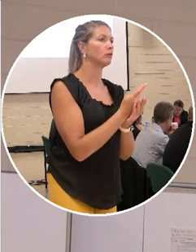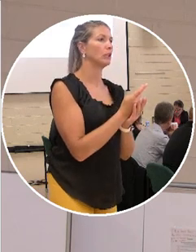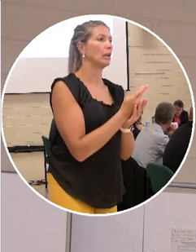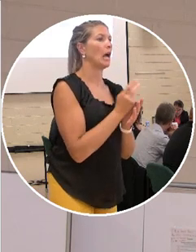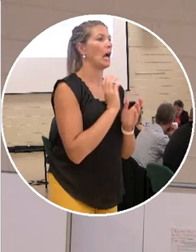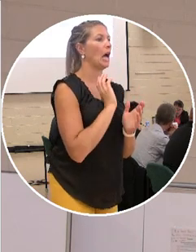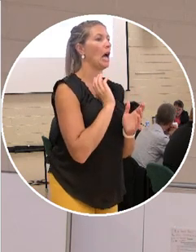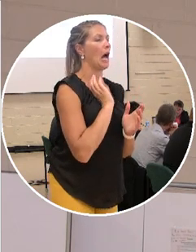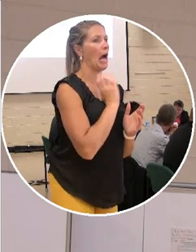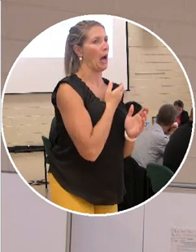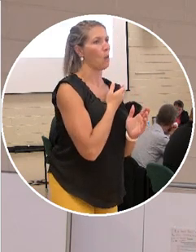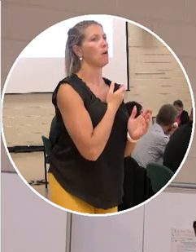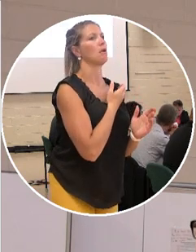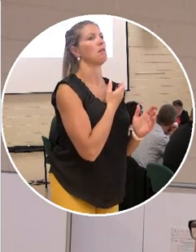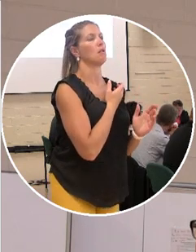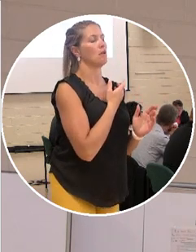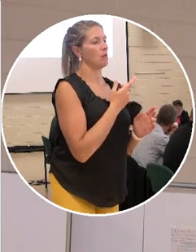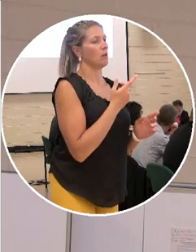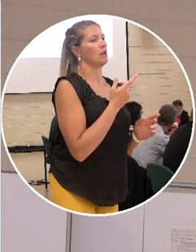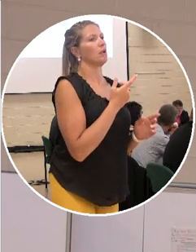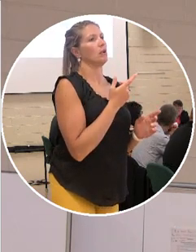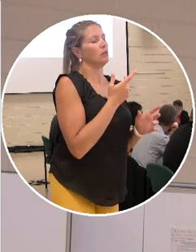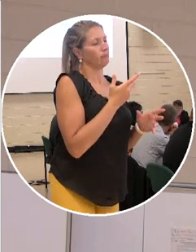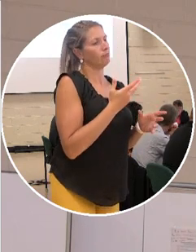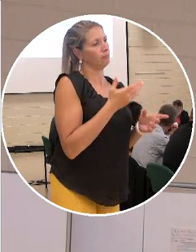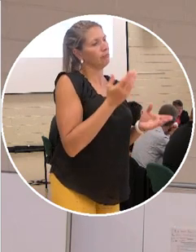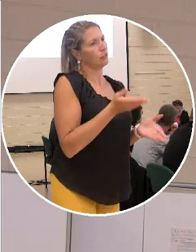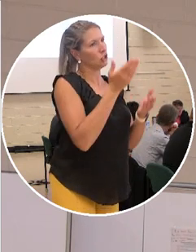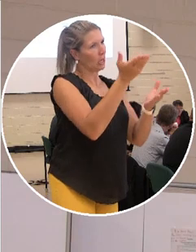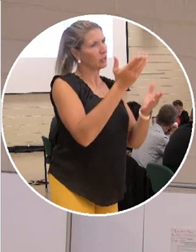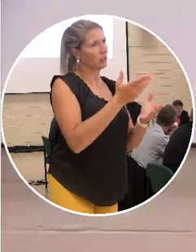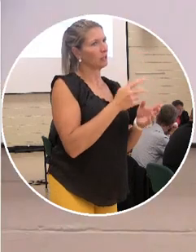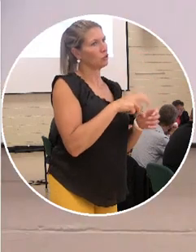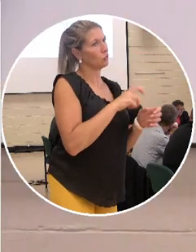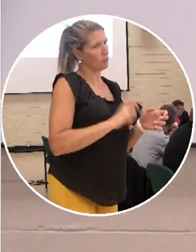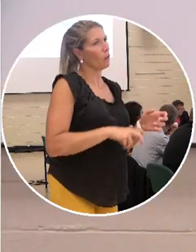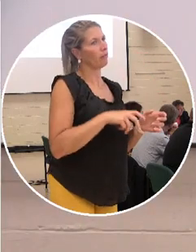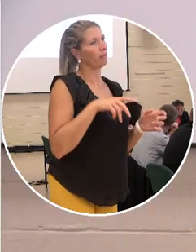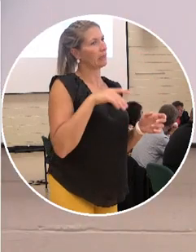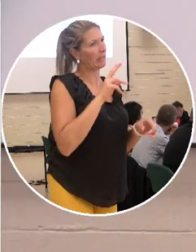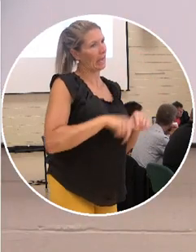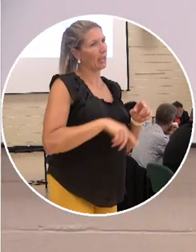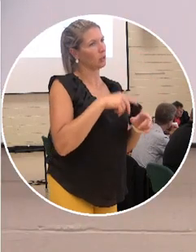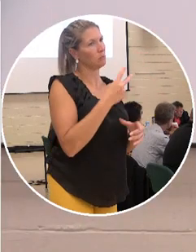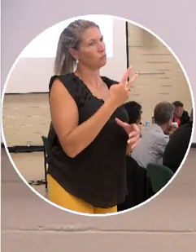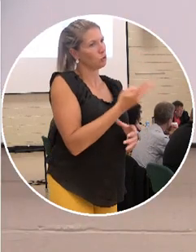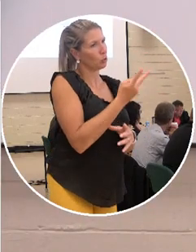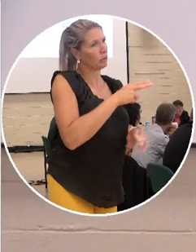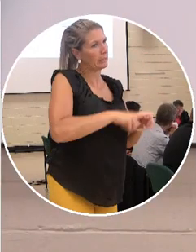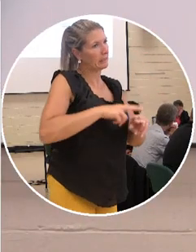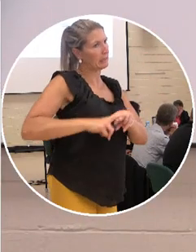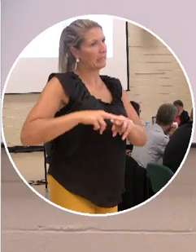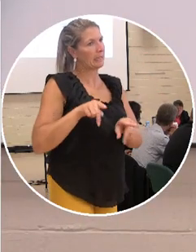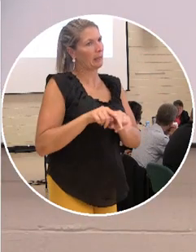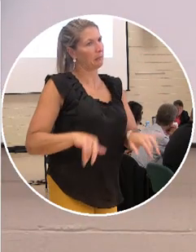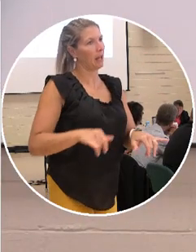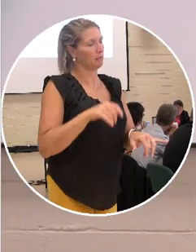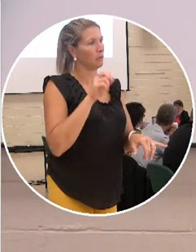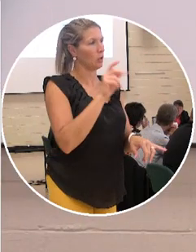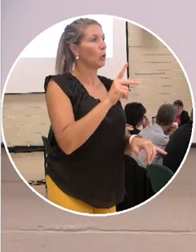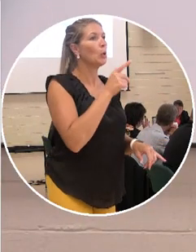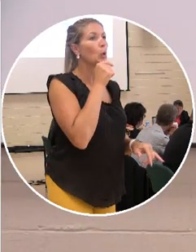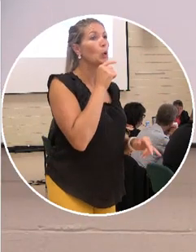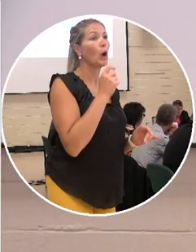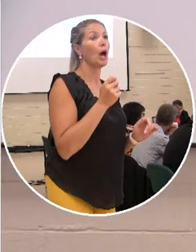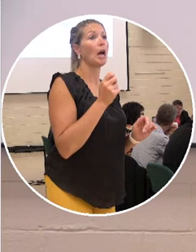recommended by the Programs and HR Committee. Do I hear a seconder? Seconded by Lester